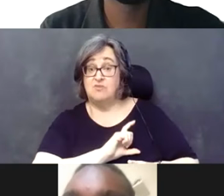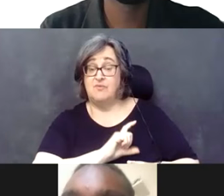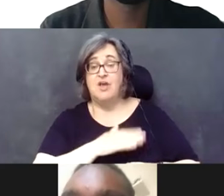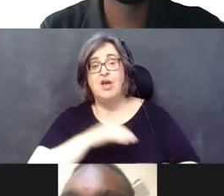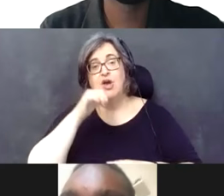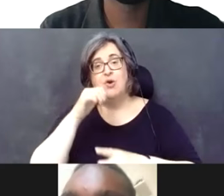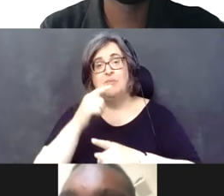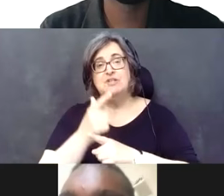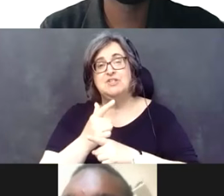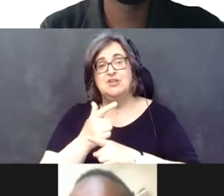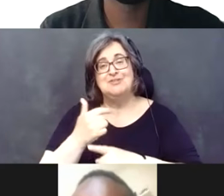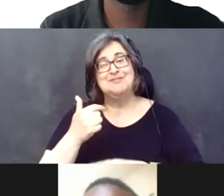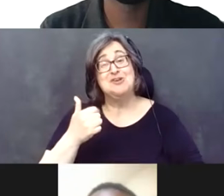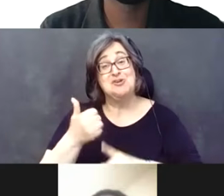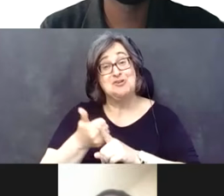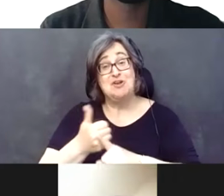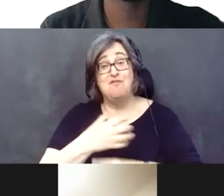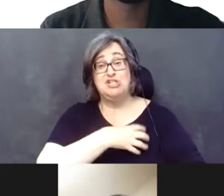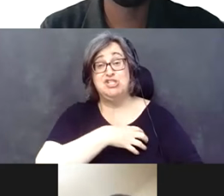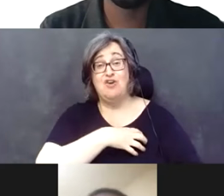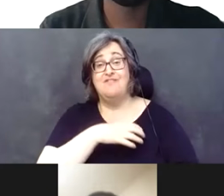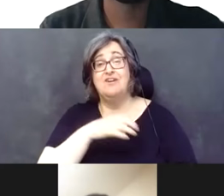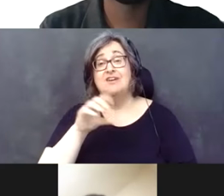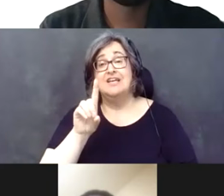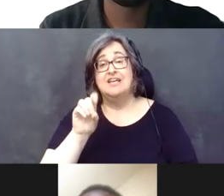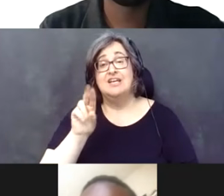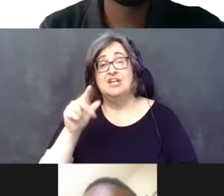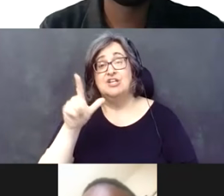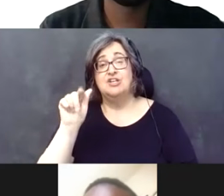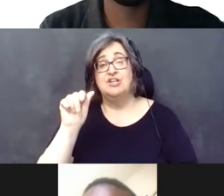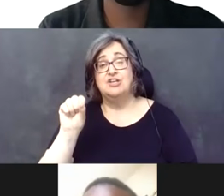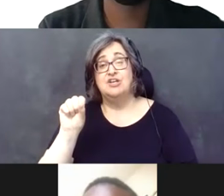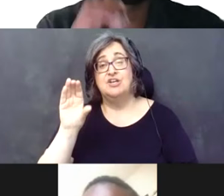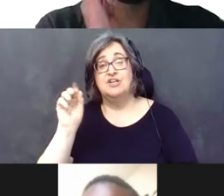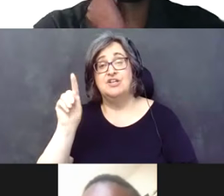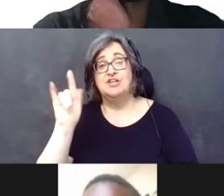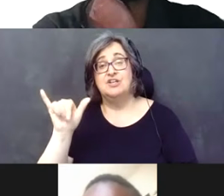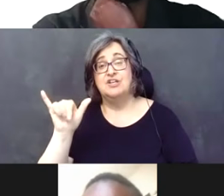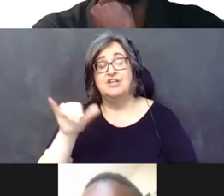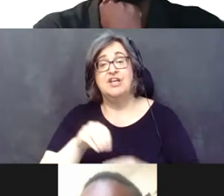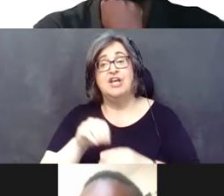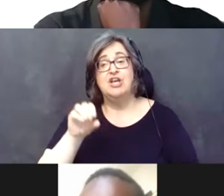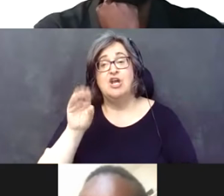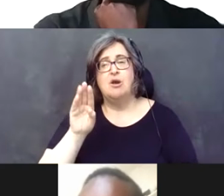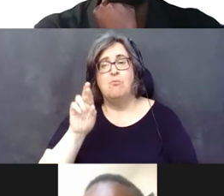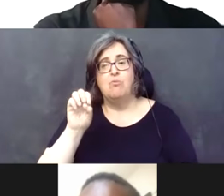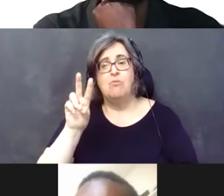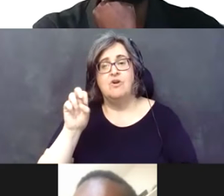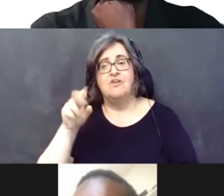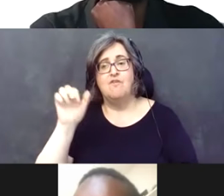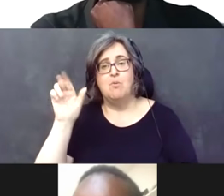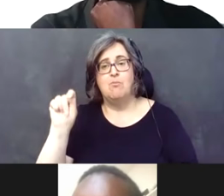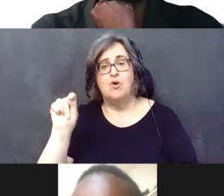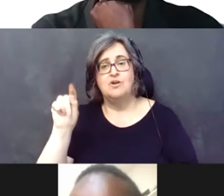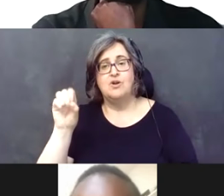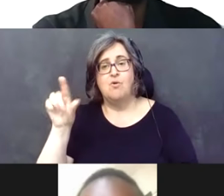a Douglas County sheriff in Douglas County in Reedport, Oregon, and I got